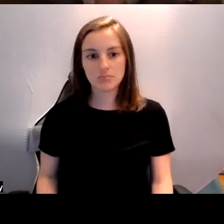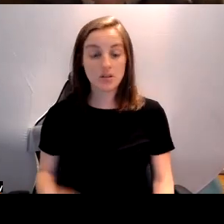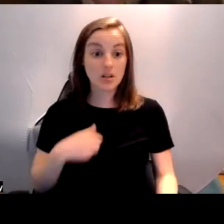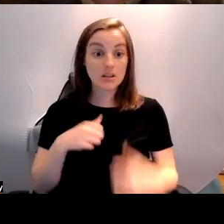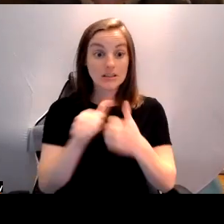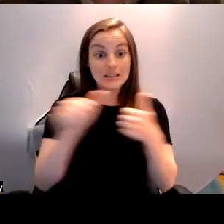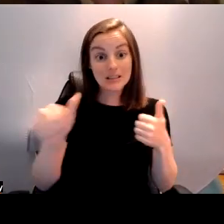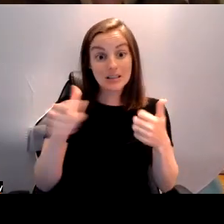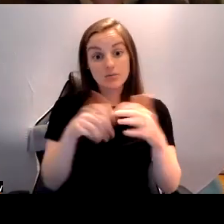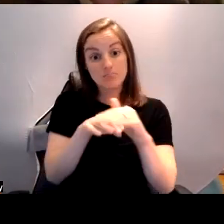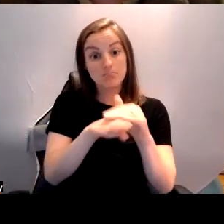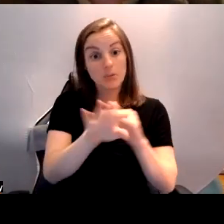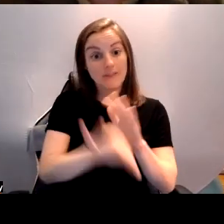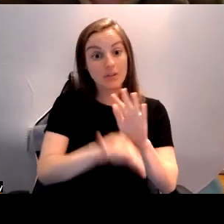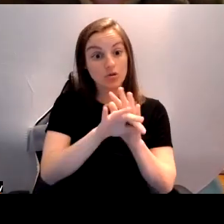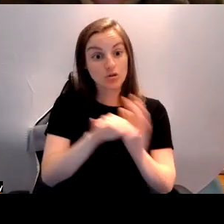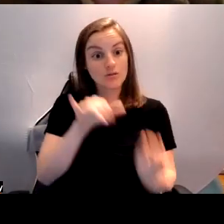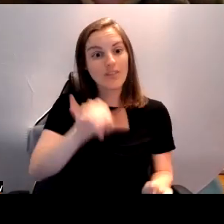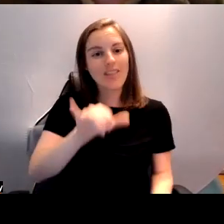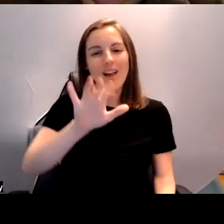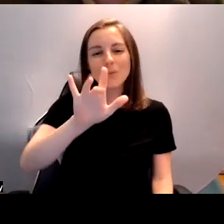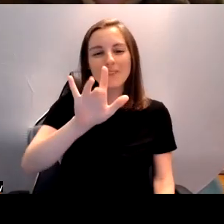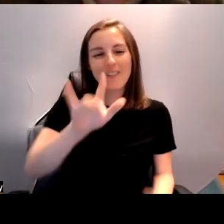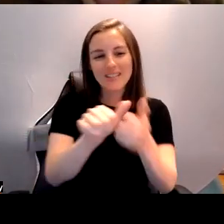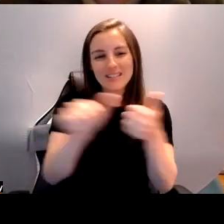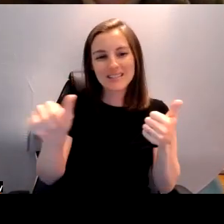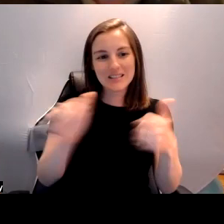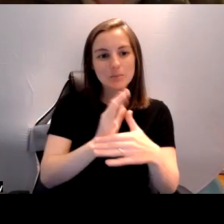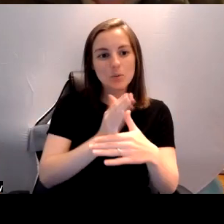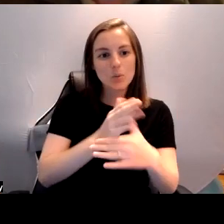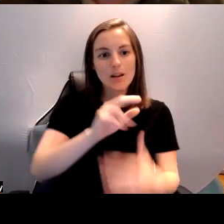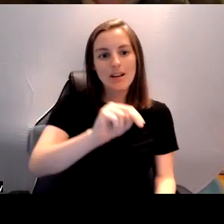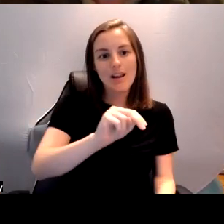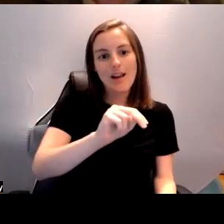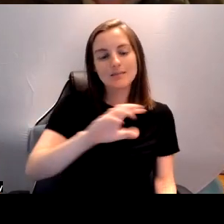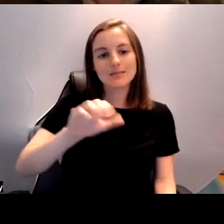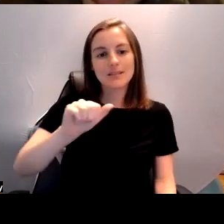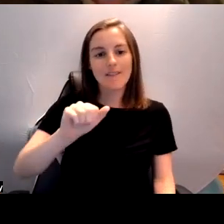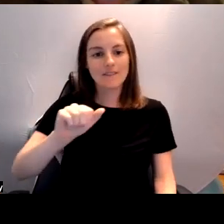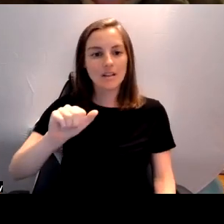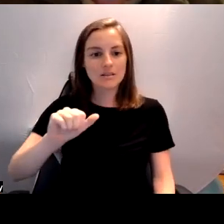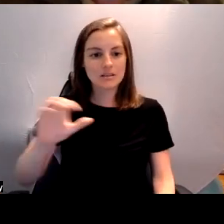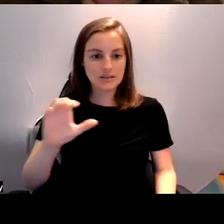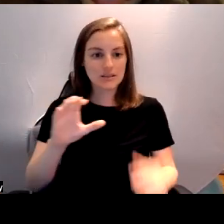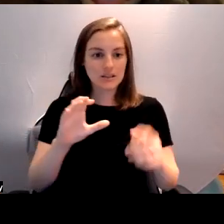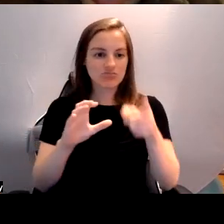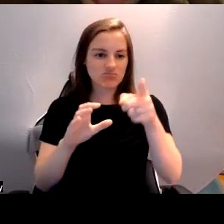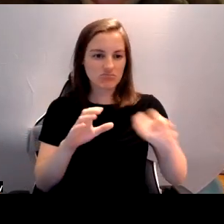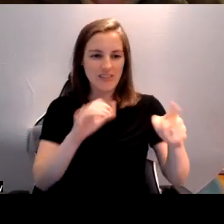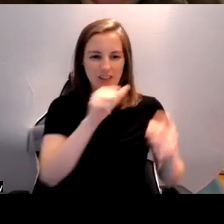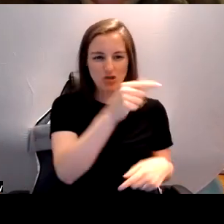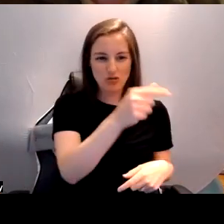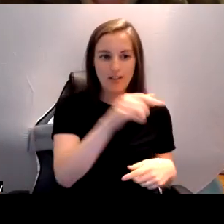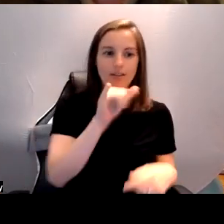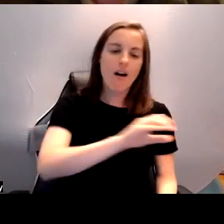input features, these 25 distances between N, C alpha, C and virtual C beta. So in this case, this is N, C alpha, C, oxygen,